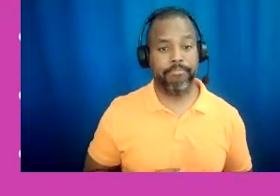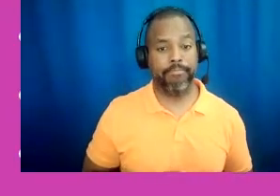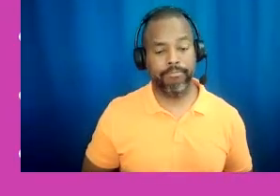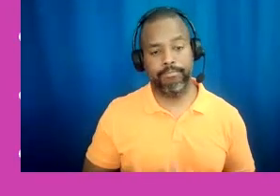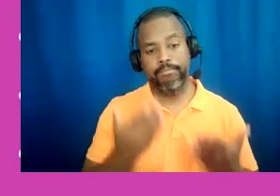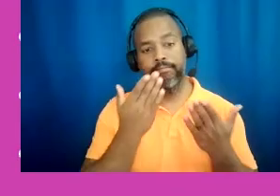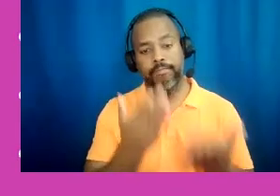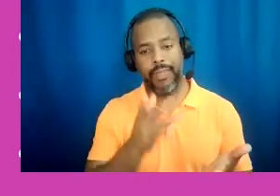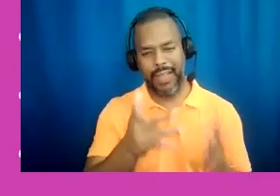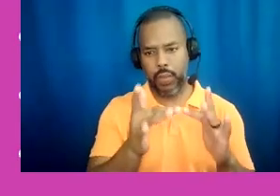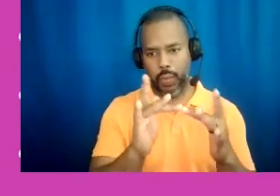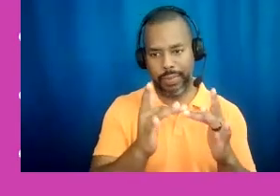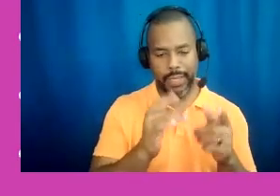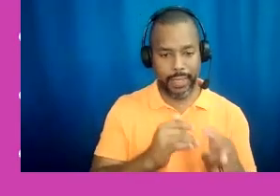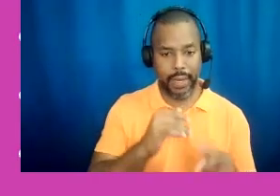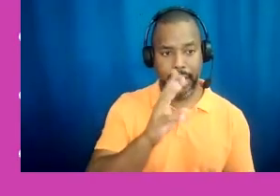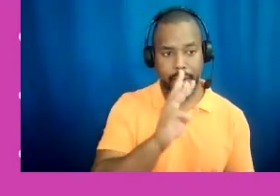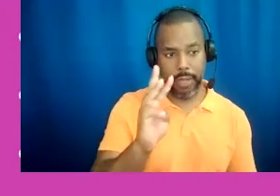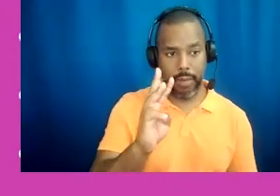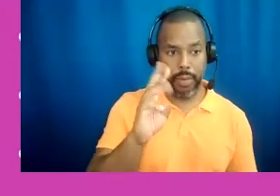Here is the website. It's